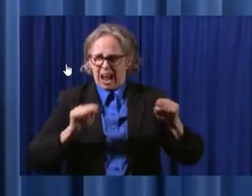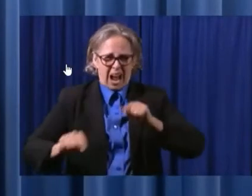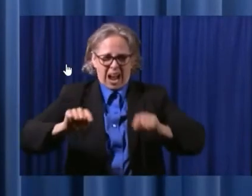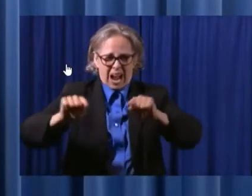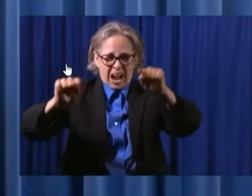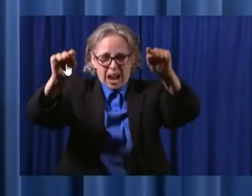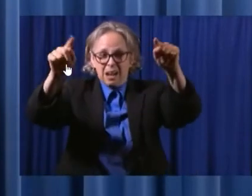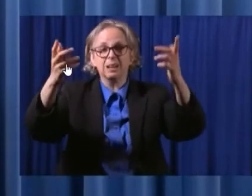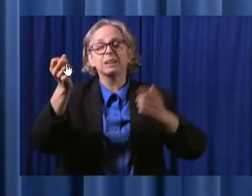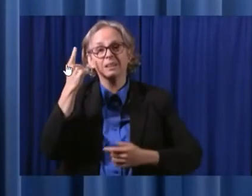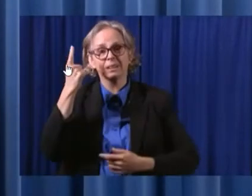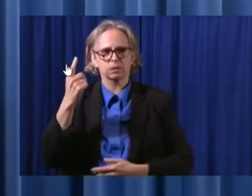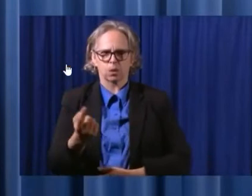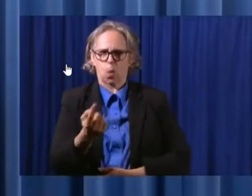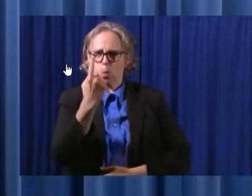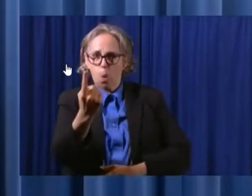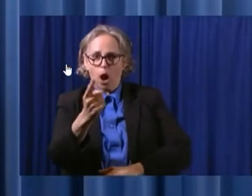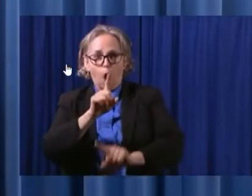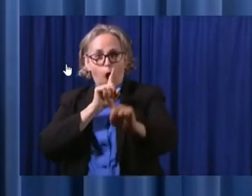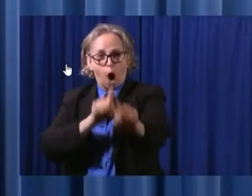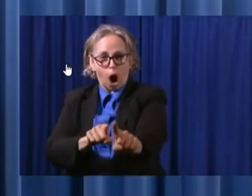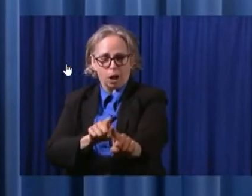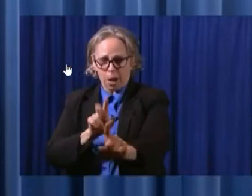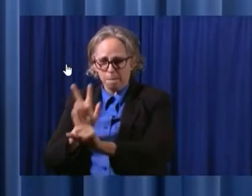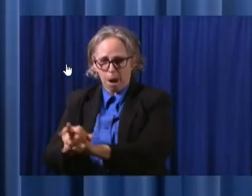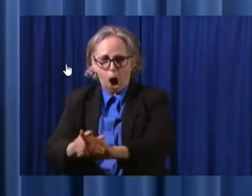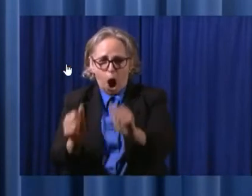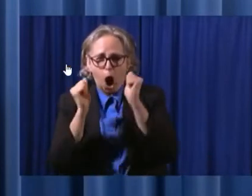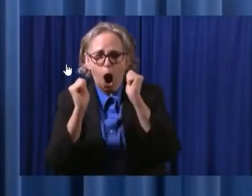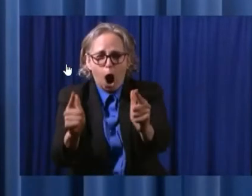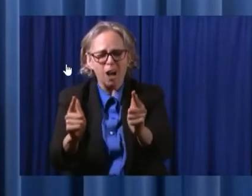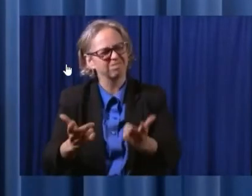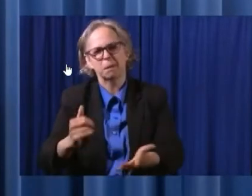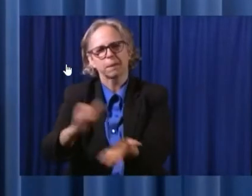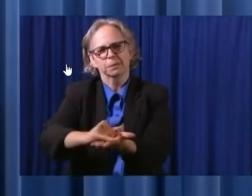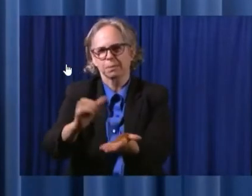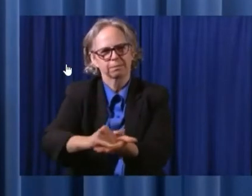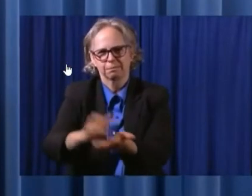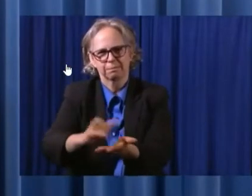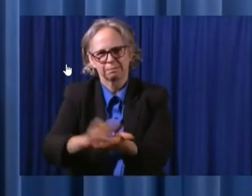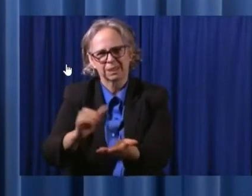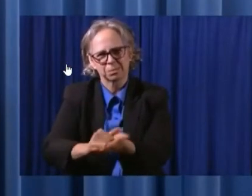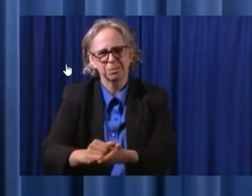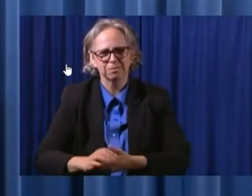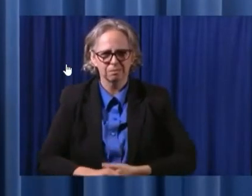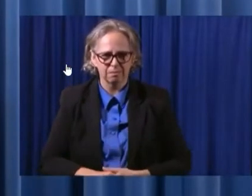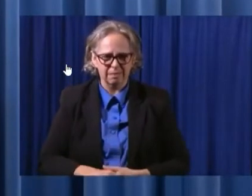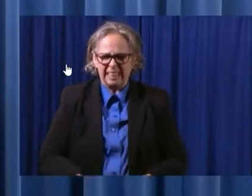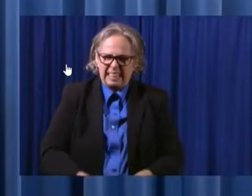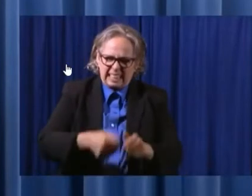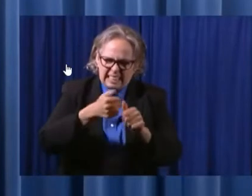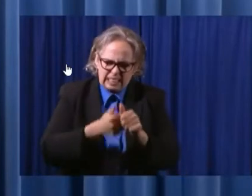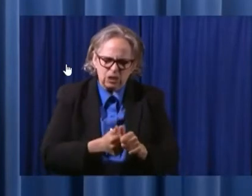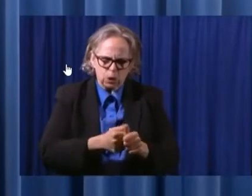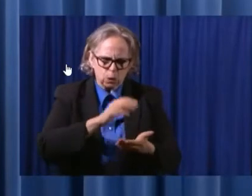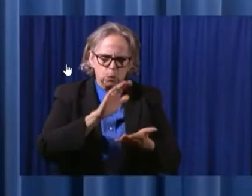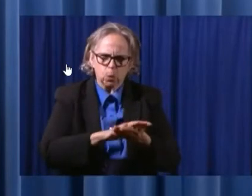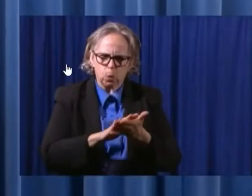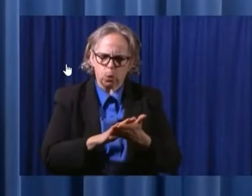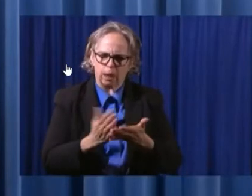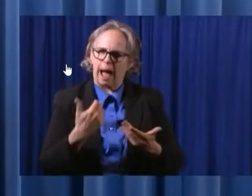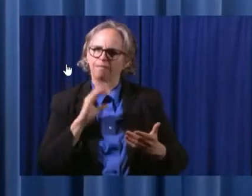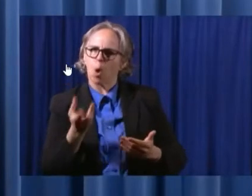community, by the parents, by school boards that are elected with our public schools is ingrained, I